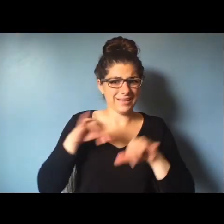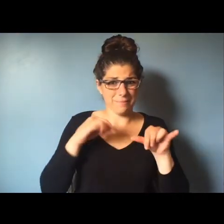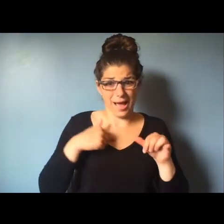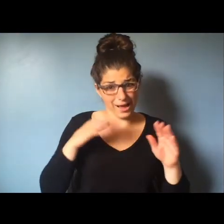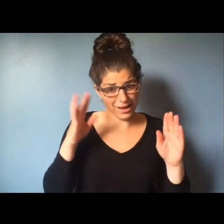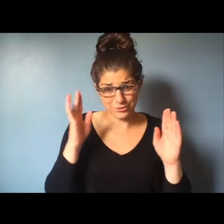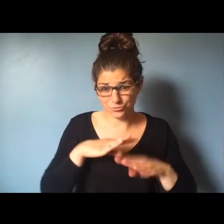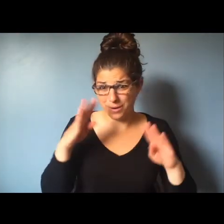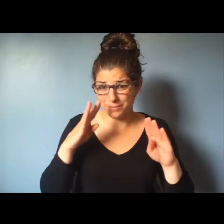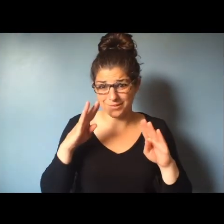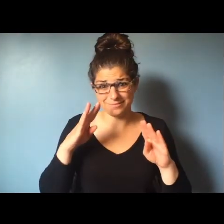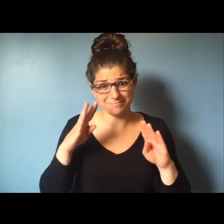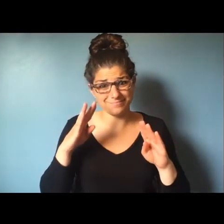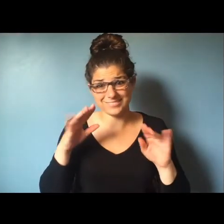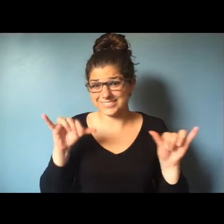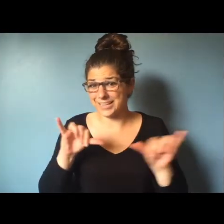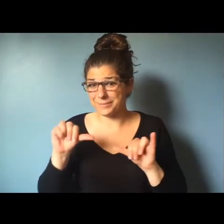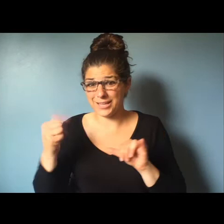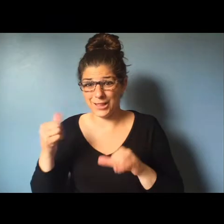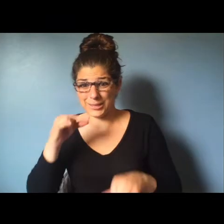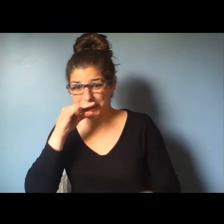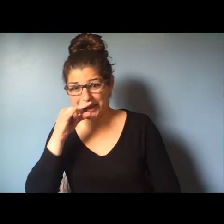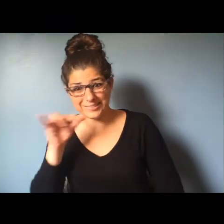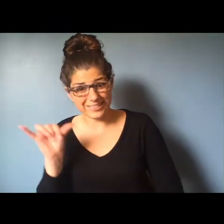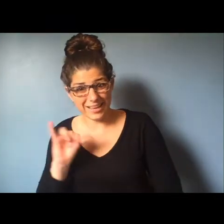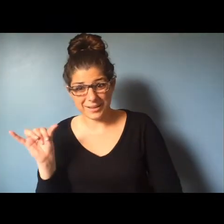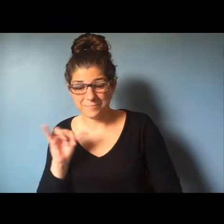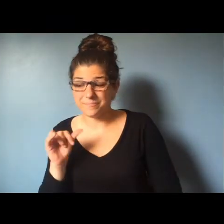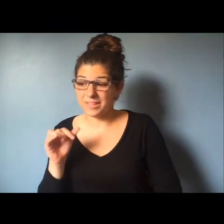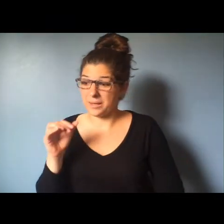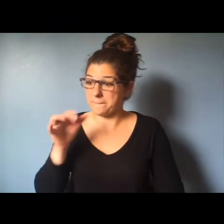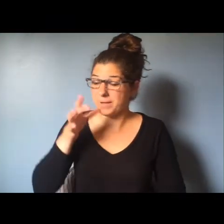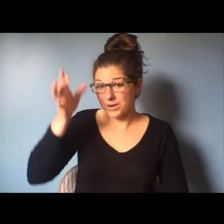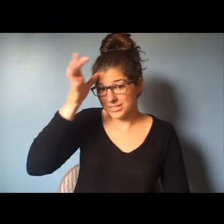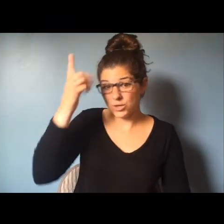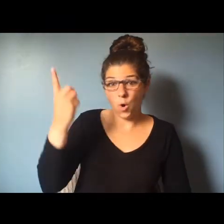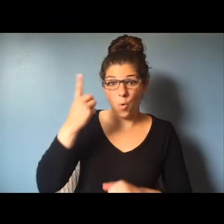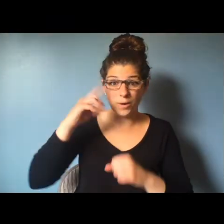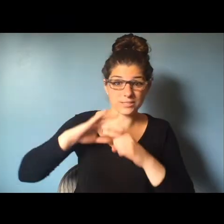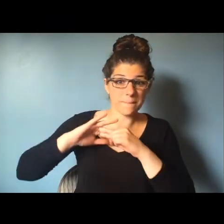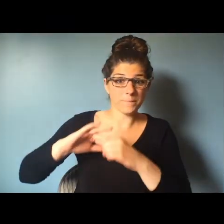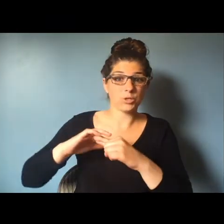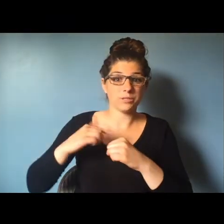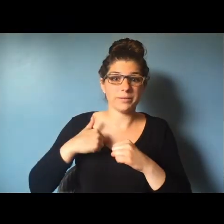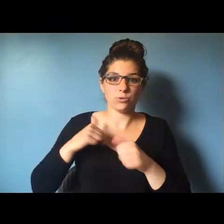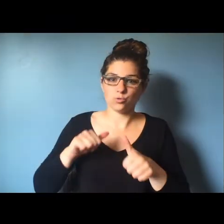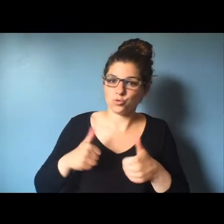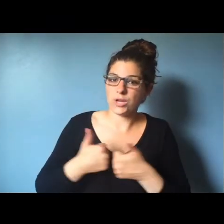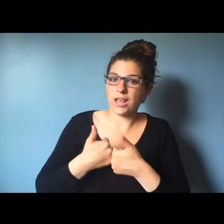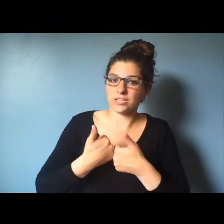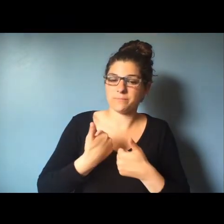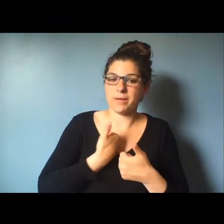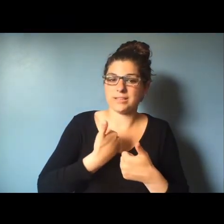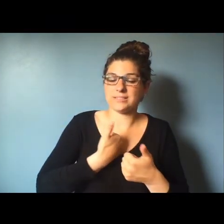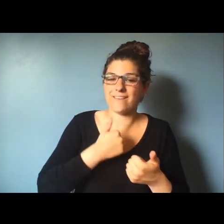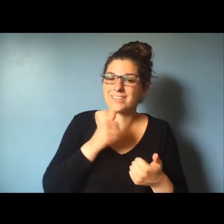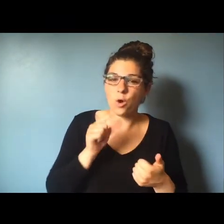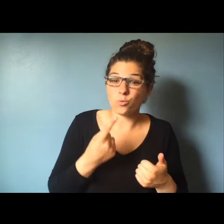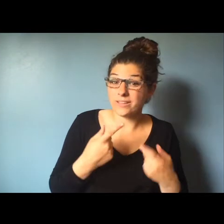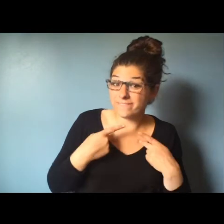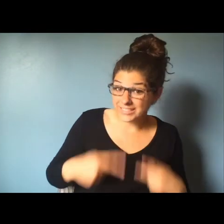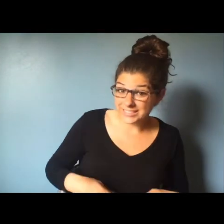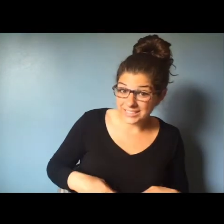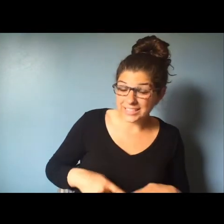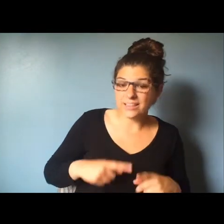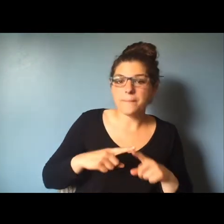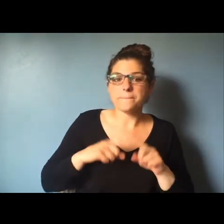much as any other kid. And they always pushed me to challenge myself, not only physically,